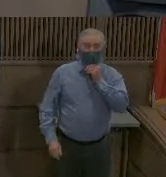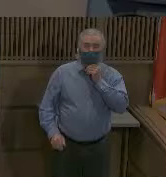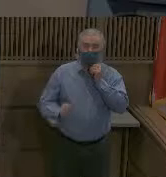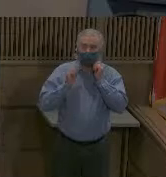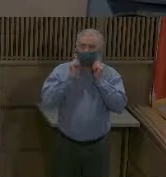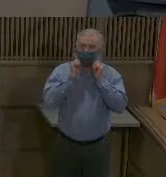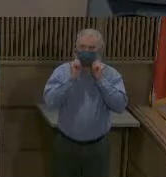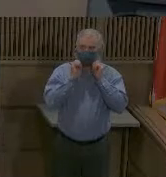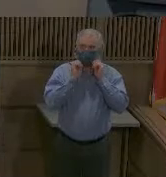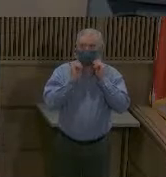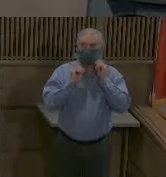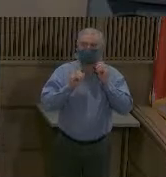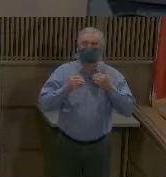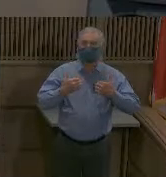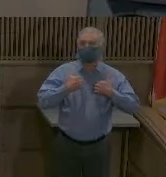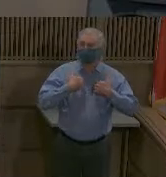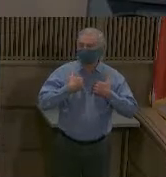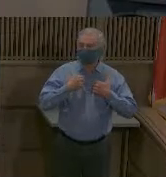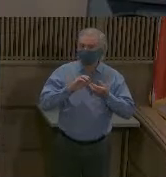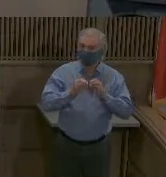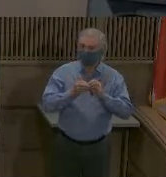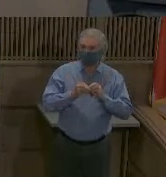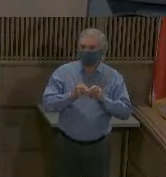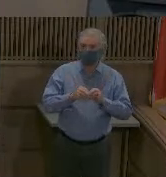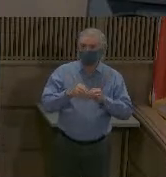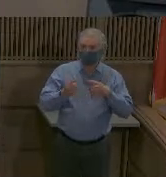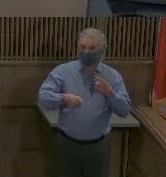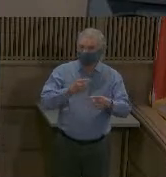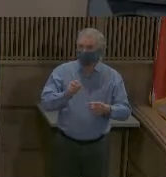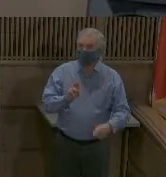a rising infection rate since the